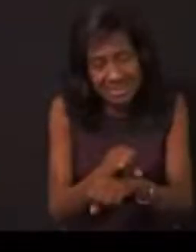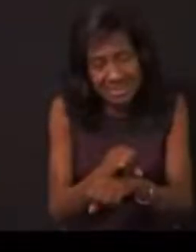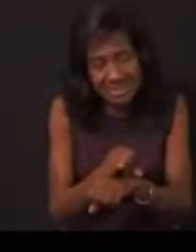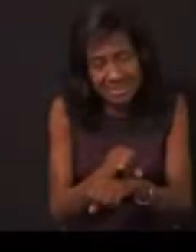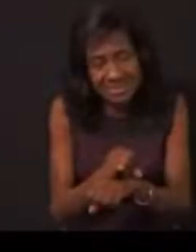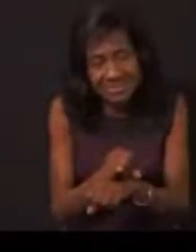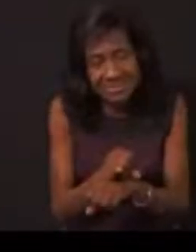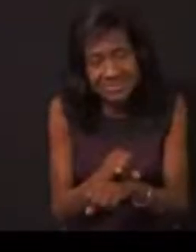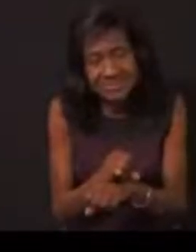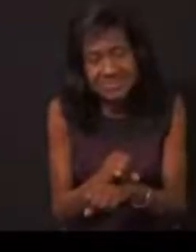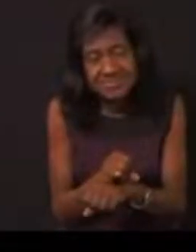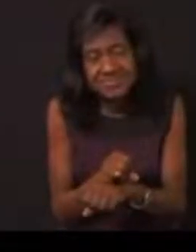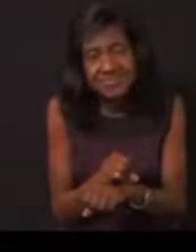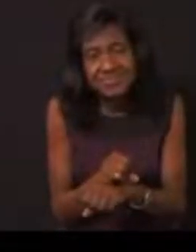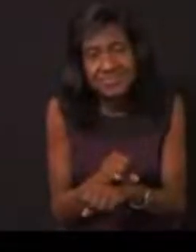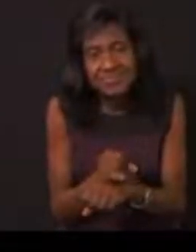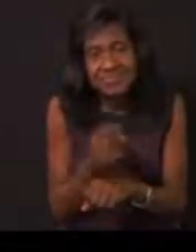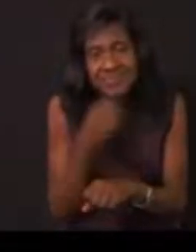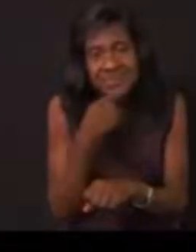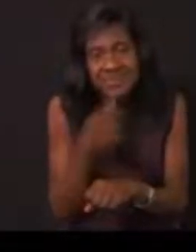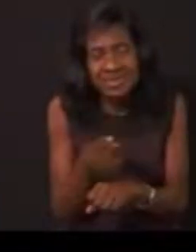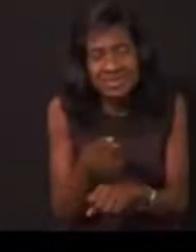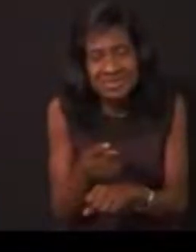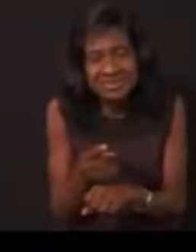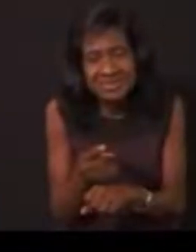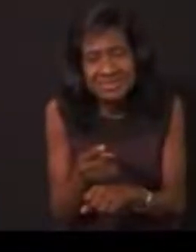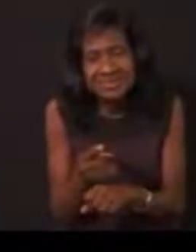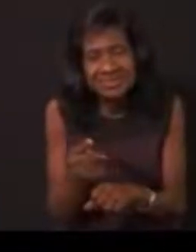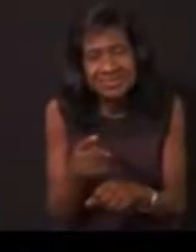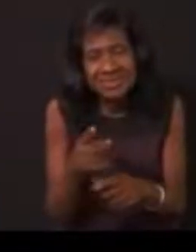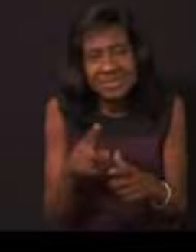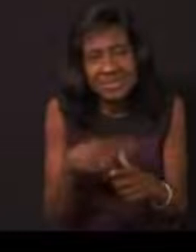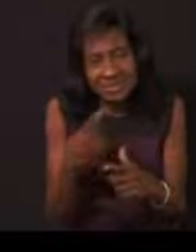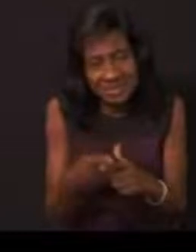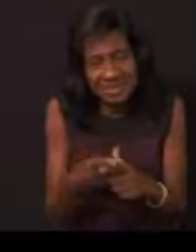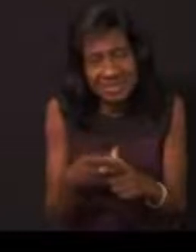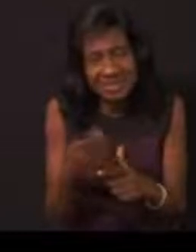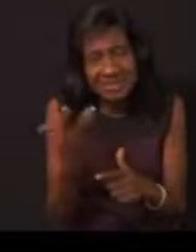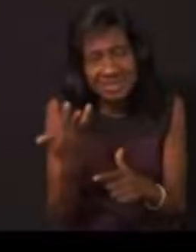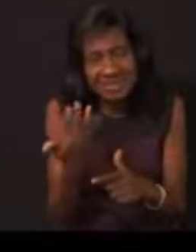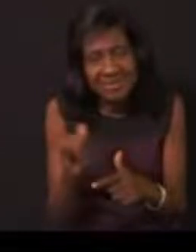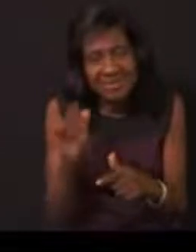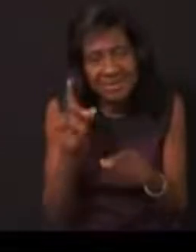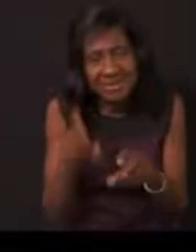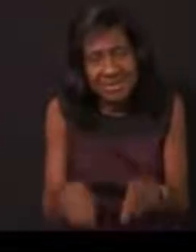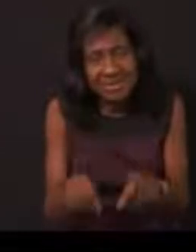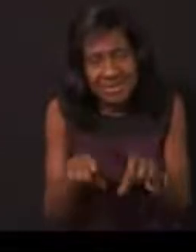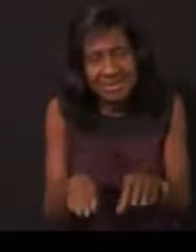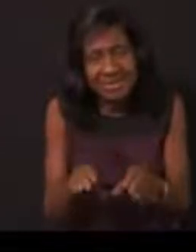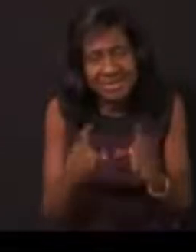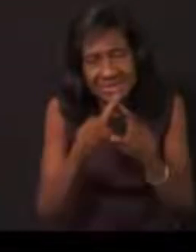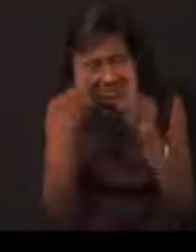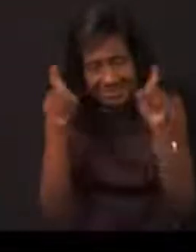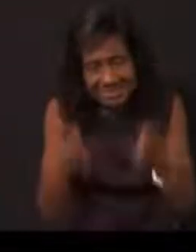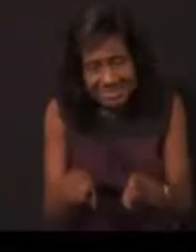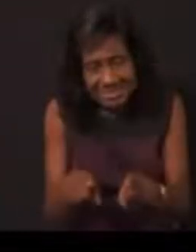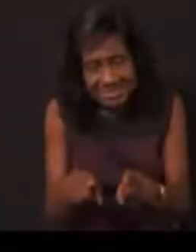proven in the event that any of our guests require isolation or